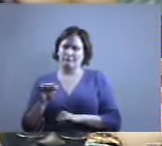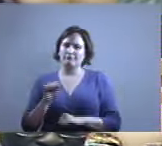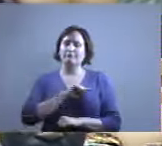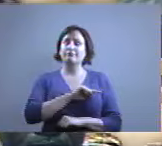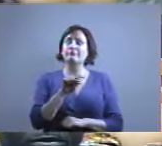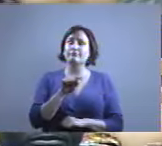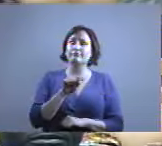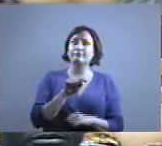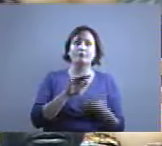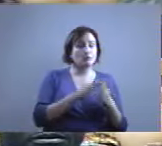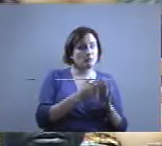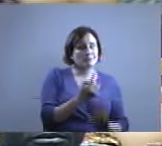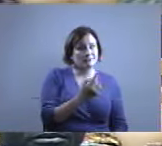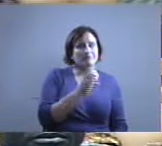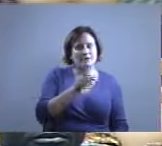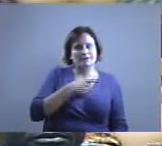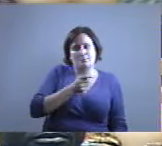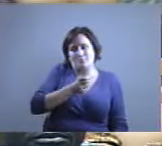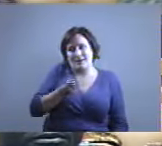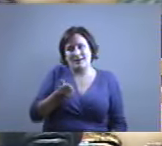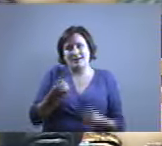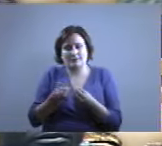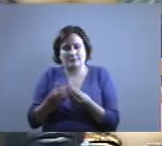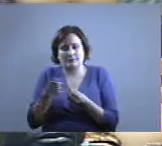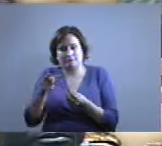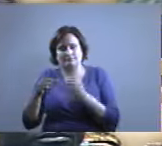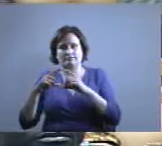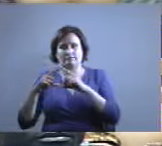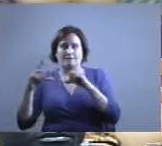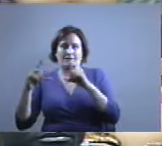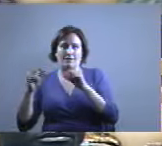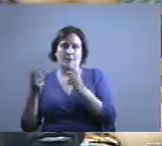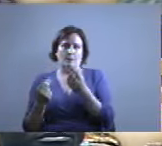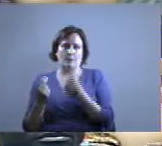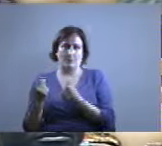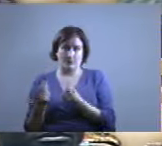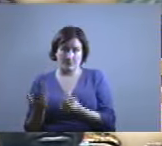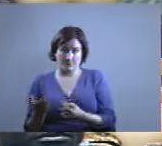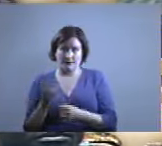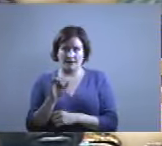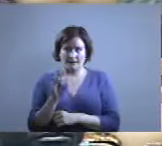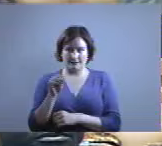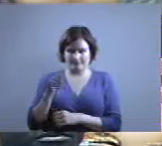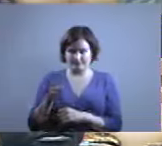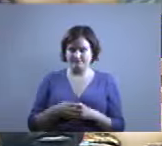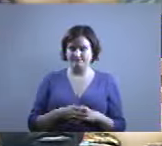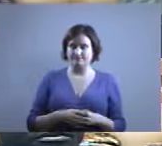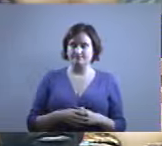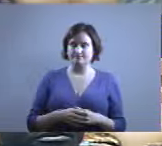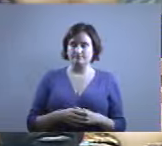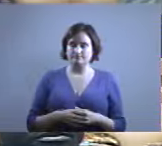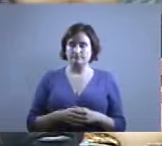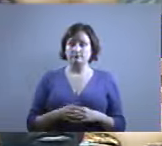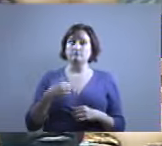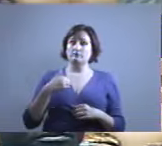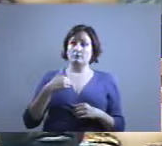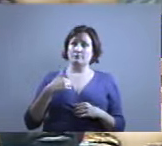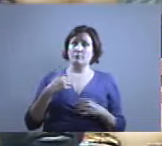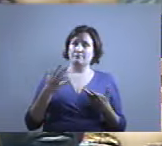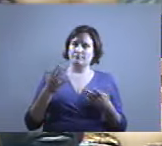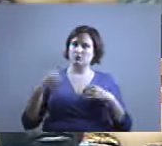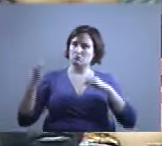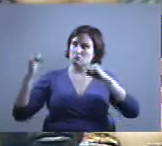toward the new identity document or card. Now, what we have agreed with Treasury